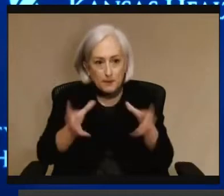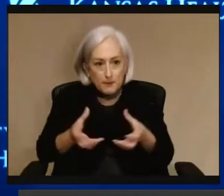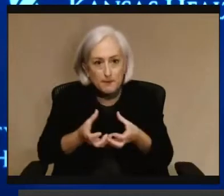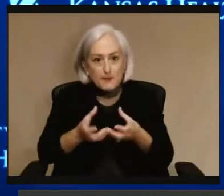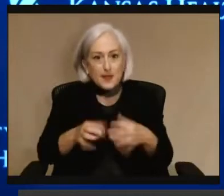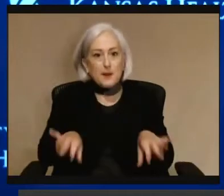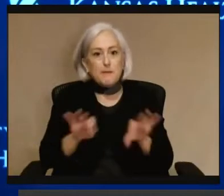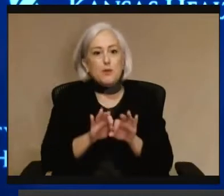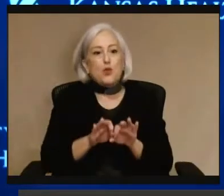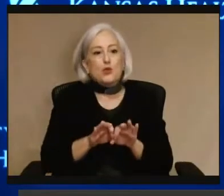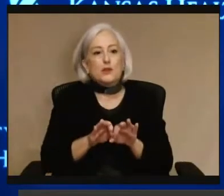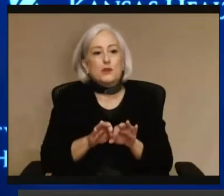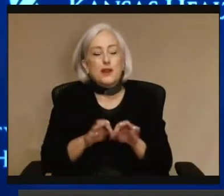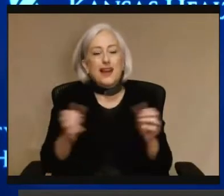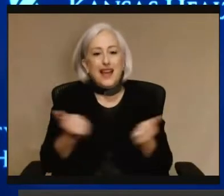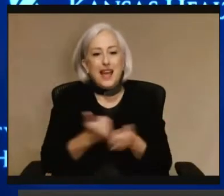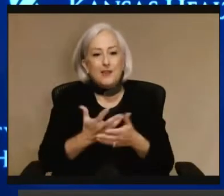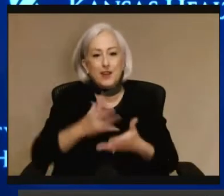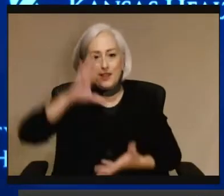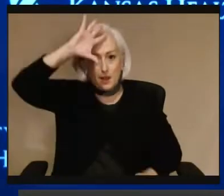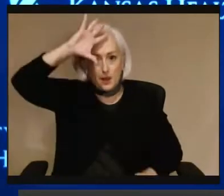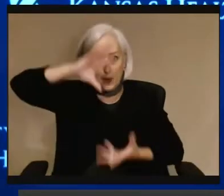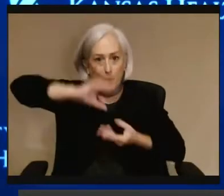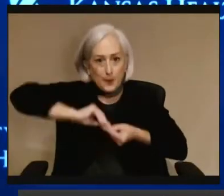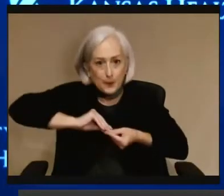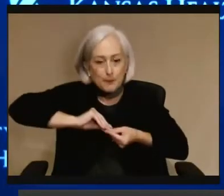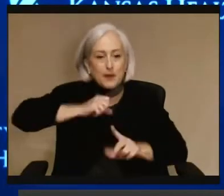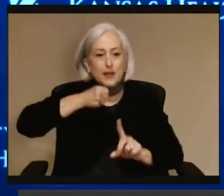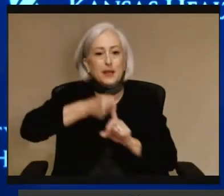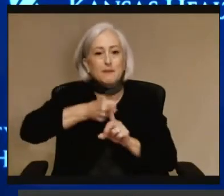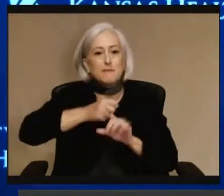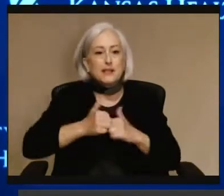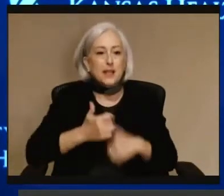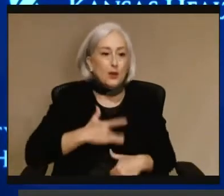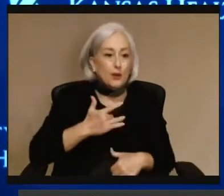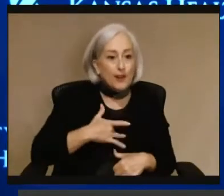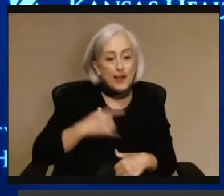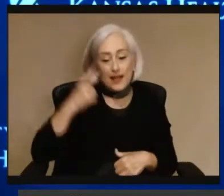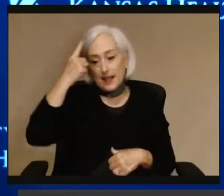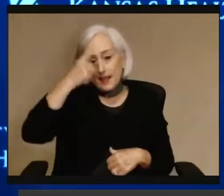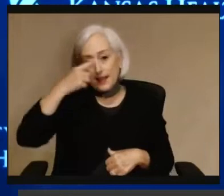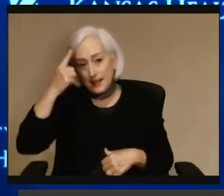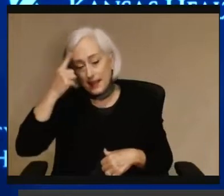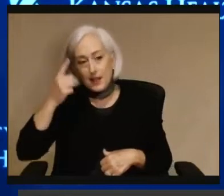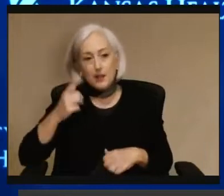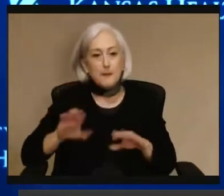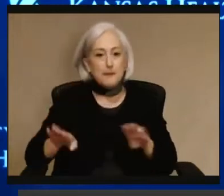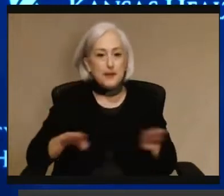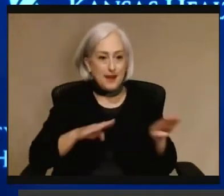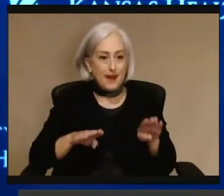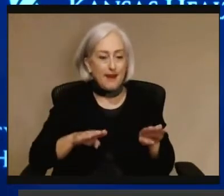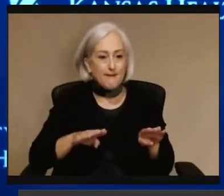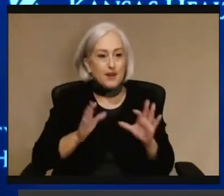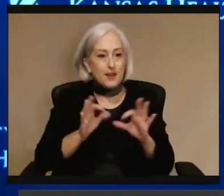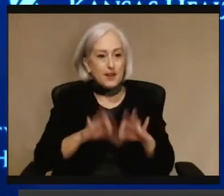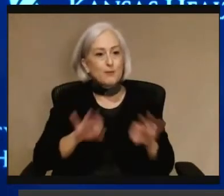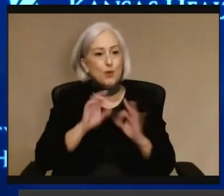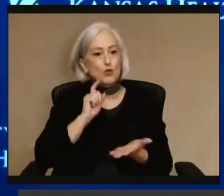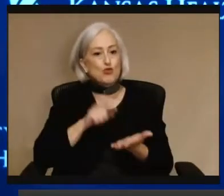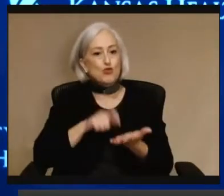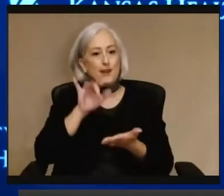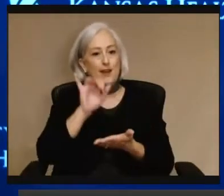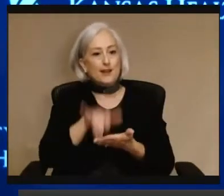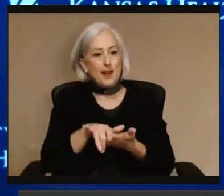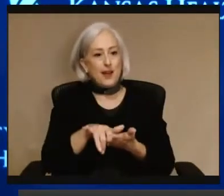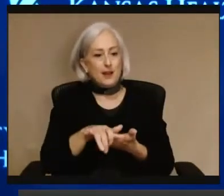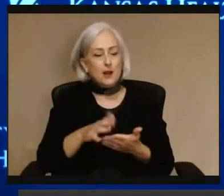of your being and everything you do impacts how you feel, how you think, and how you behave. So recognizing that and looking to see what triggers you